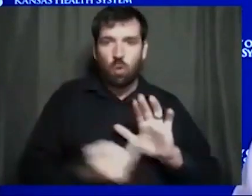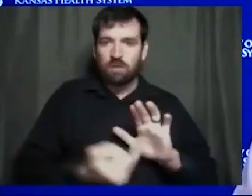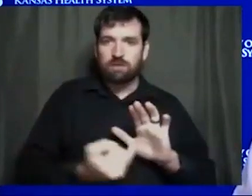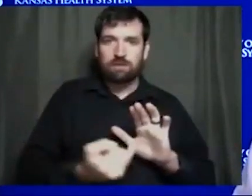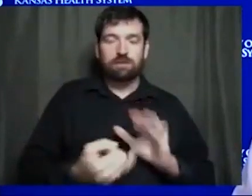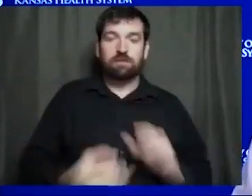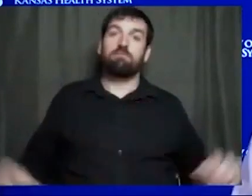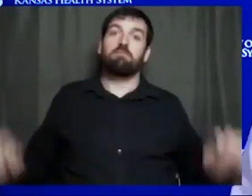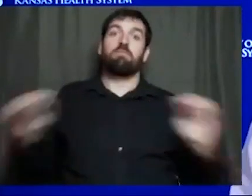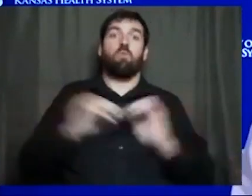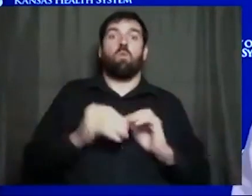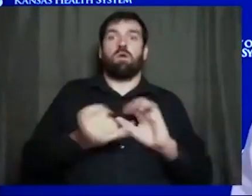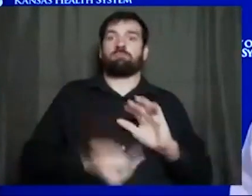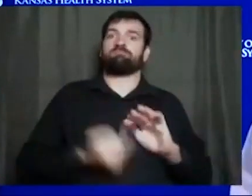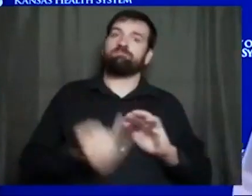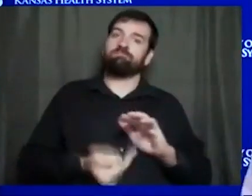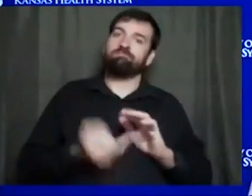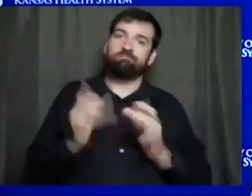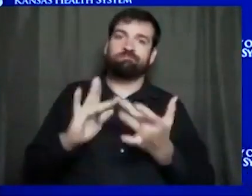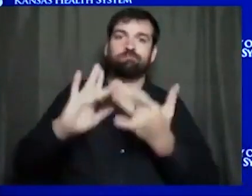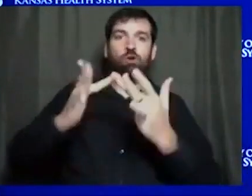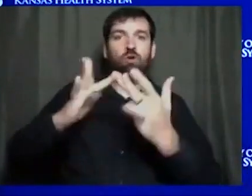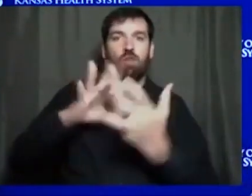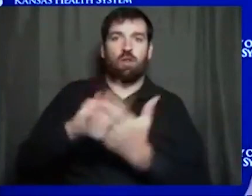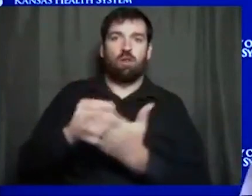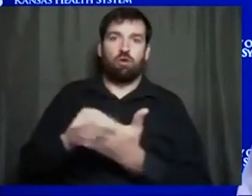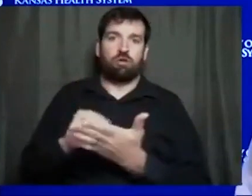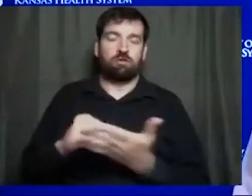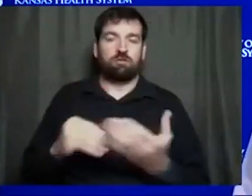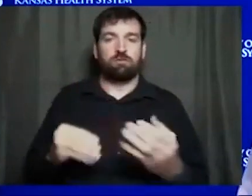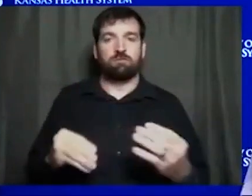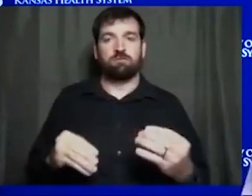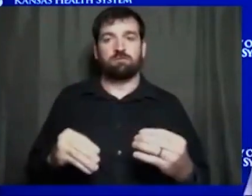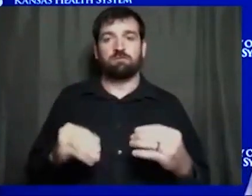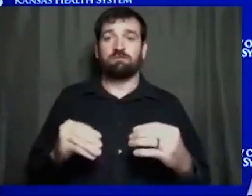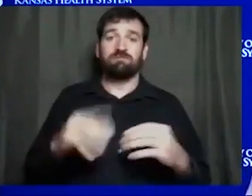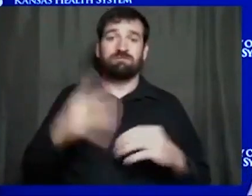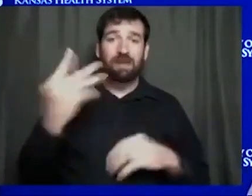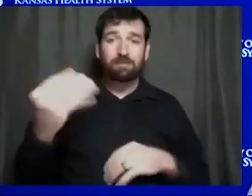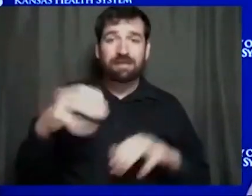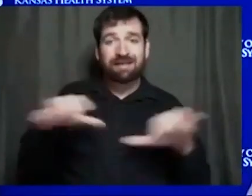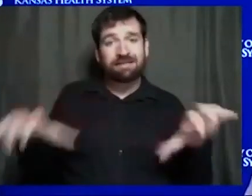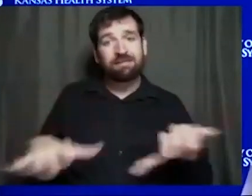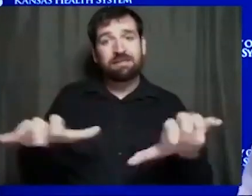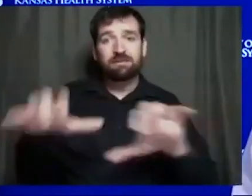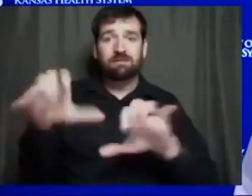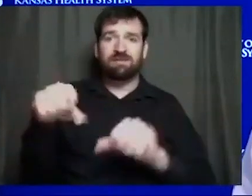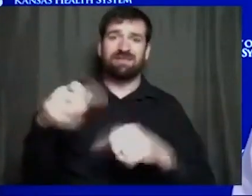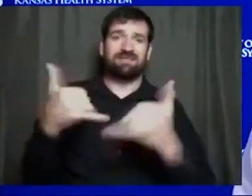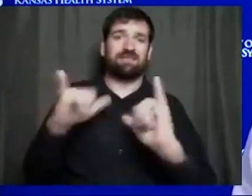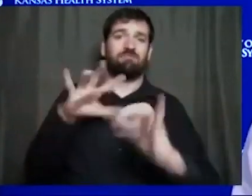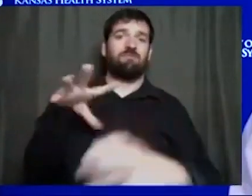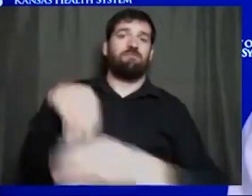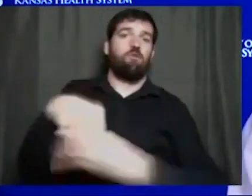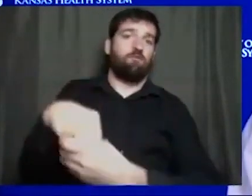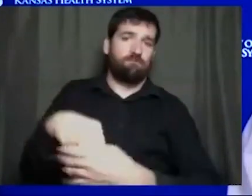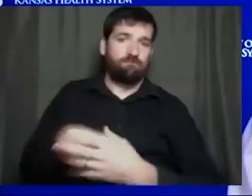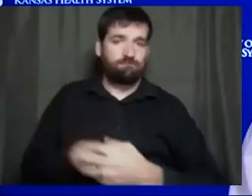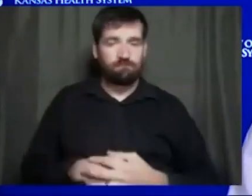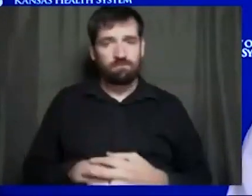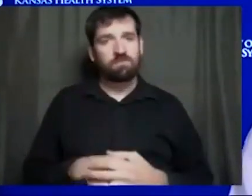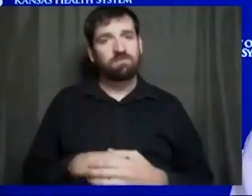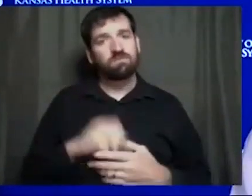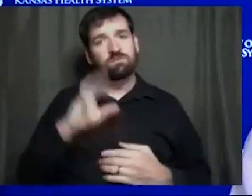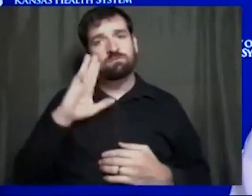doing online learning, whether it's extracurricular activities so you can continue to participate in those. We know that a lot of